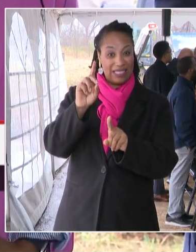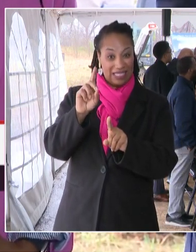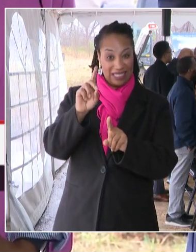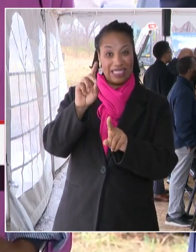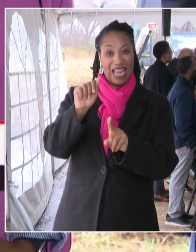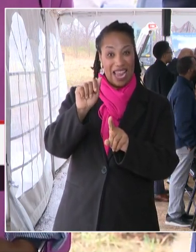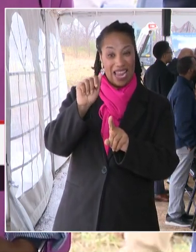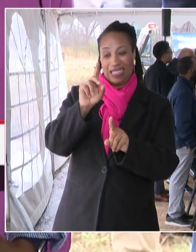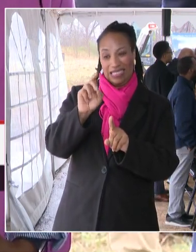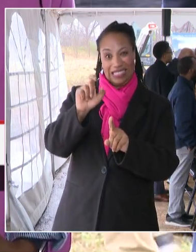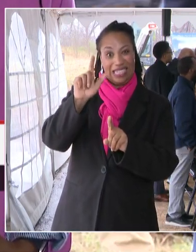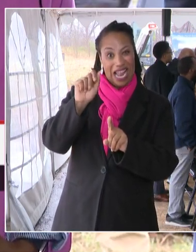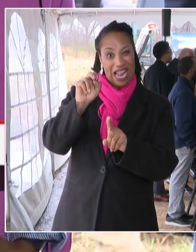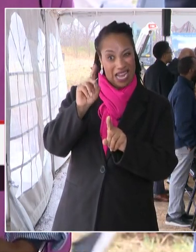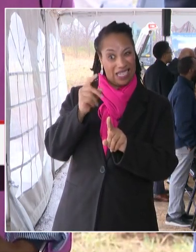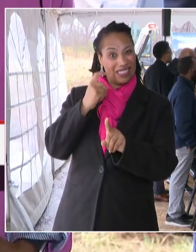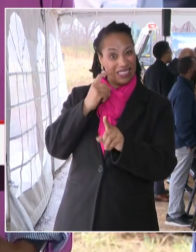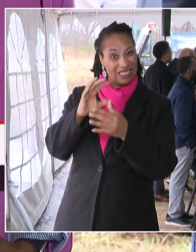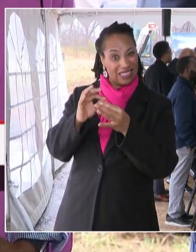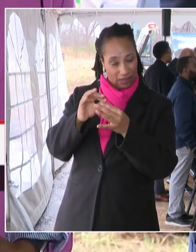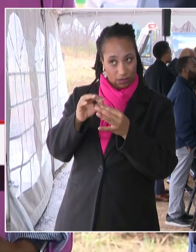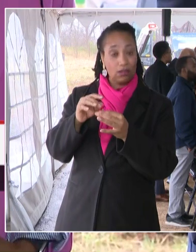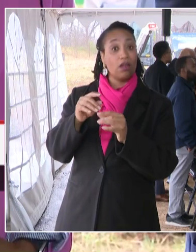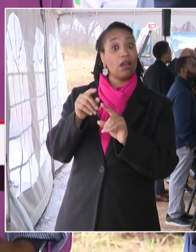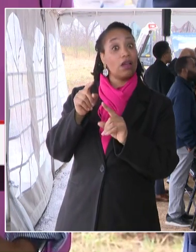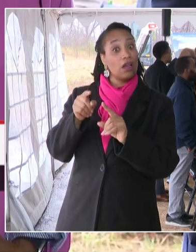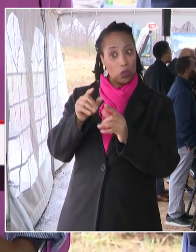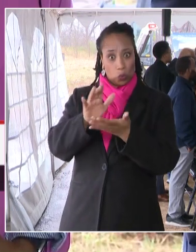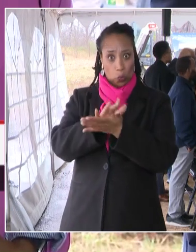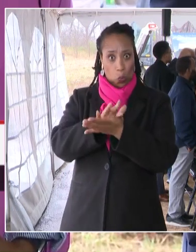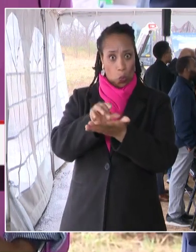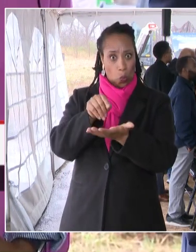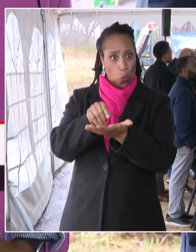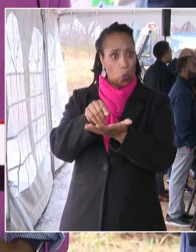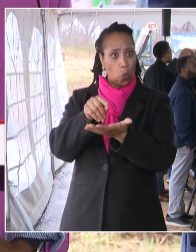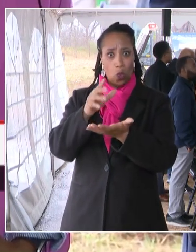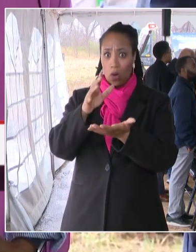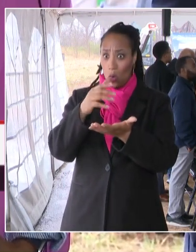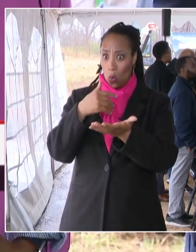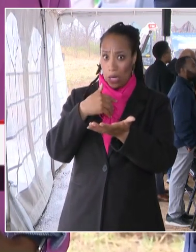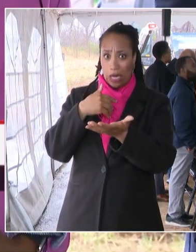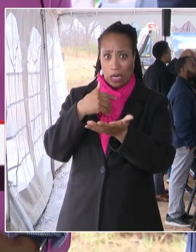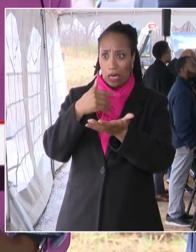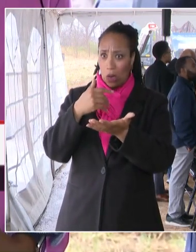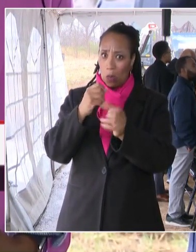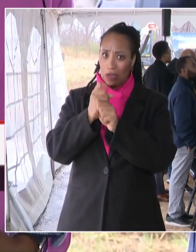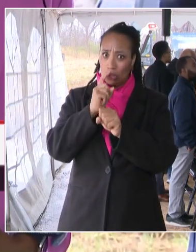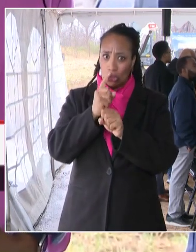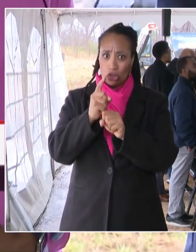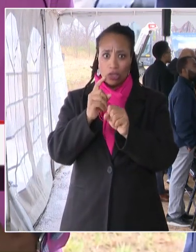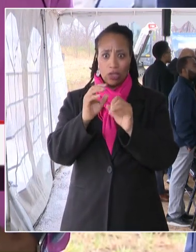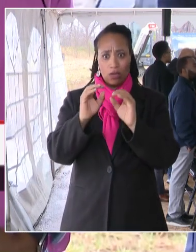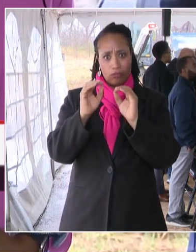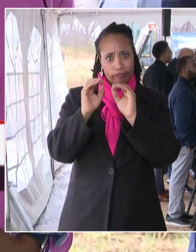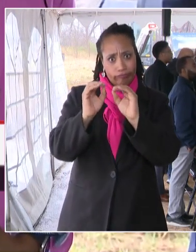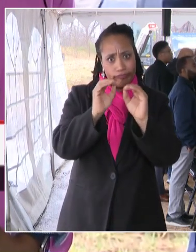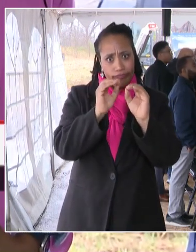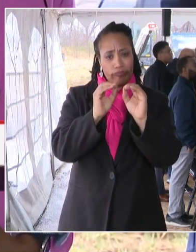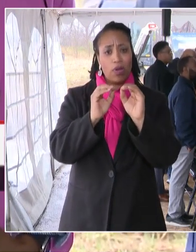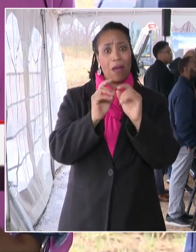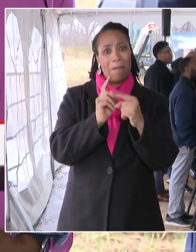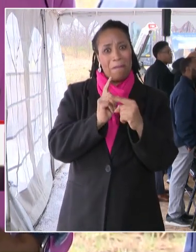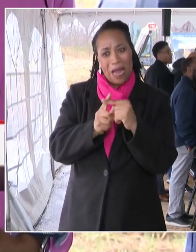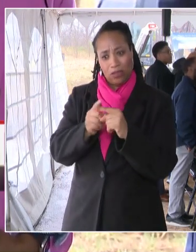here, and we still will have the opportunity to educate kids in a child care facility. And my off-topic,